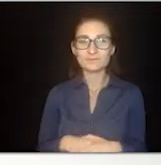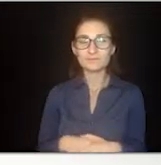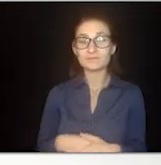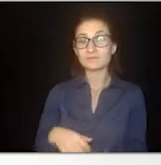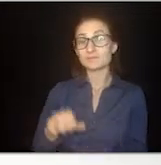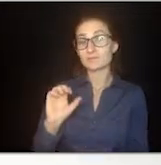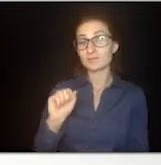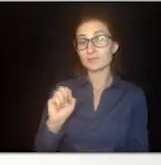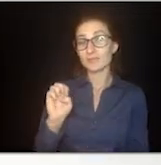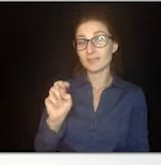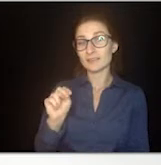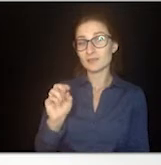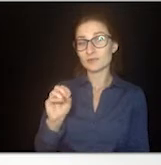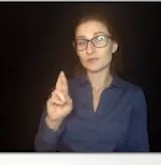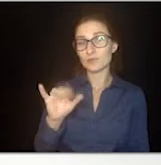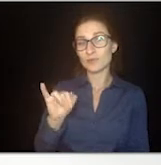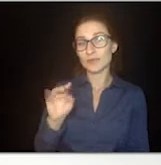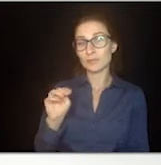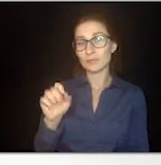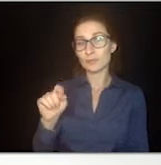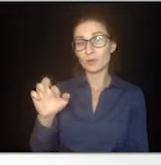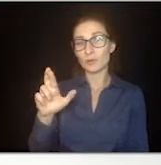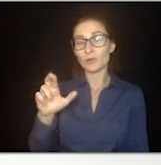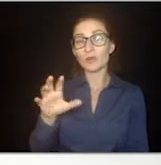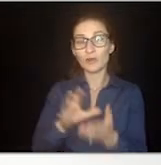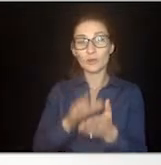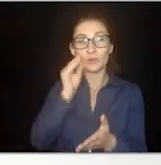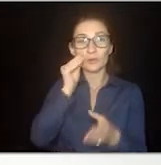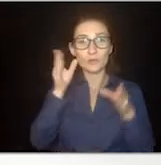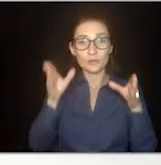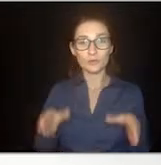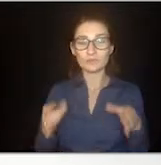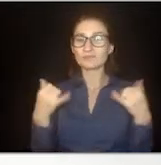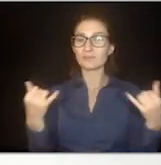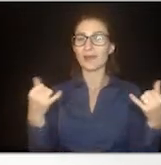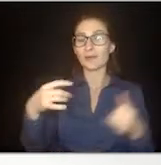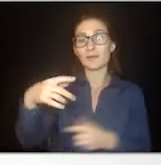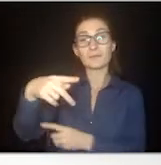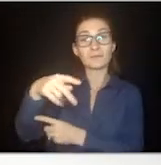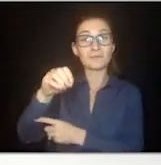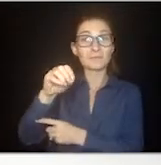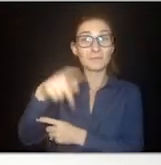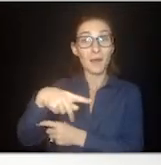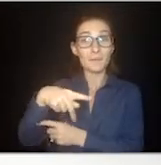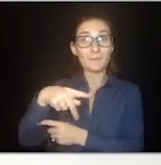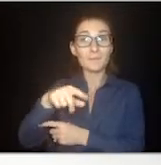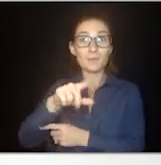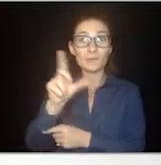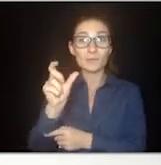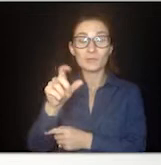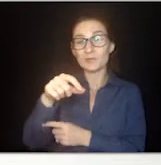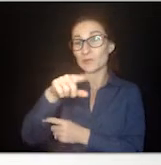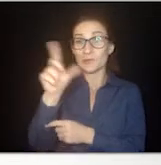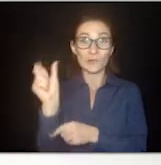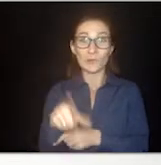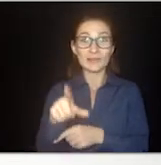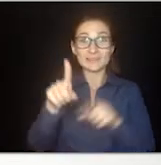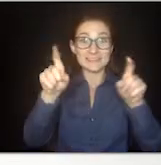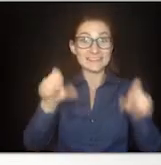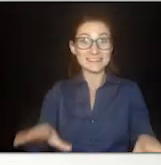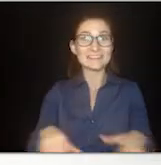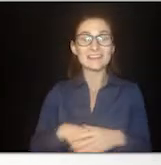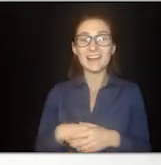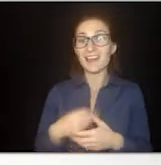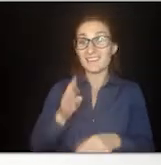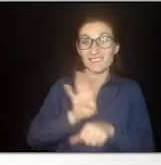sensory motor learners are, and this is a quiz. This is your pop quiz for the day at 4 o'clock